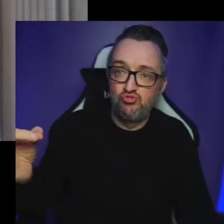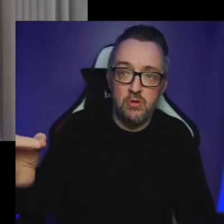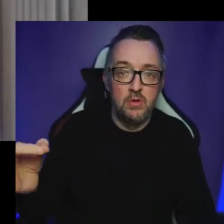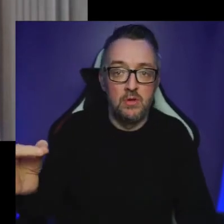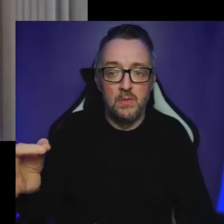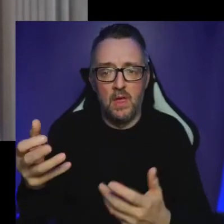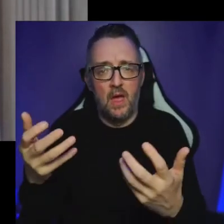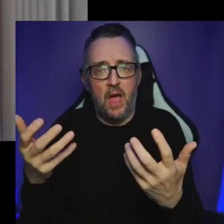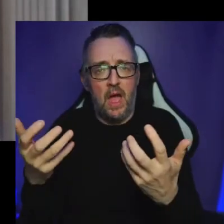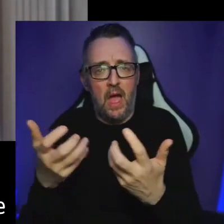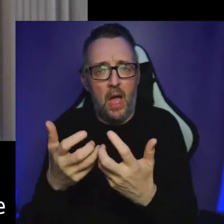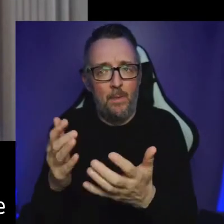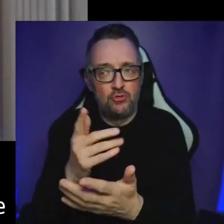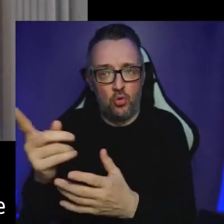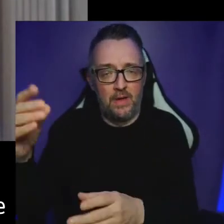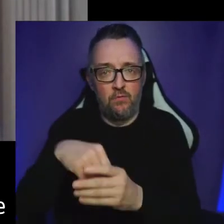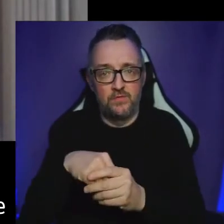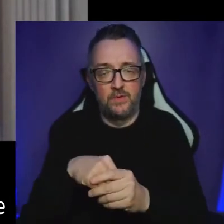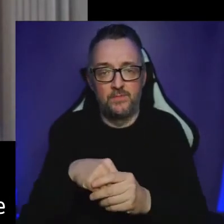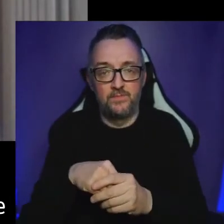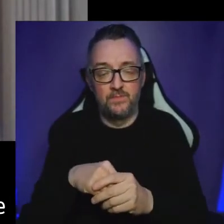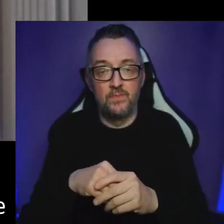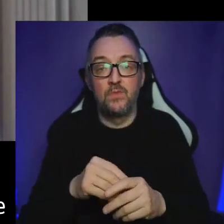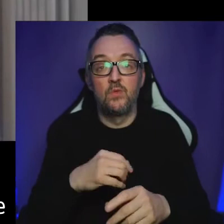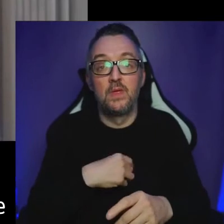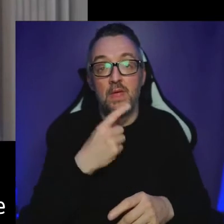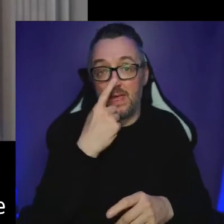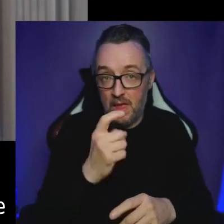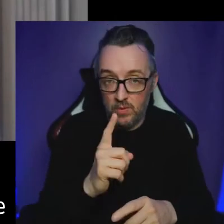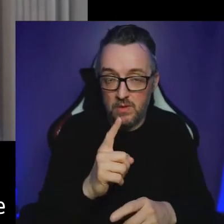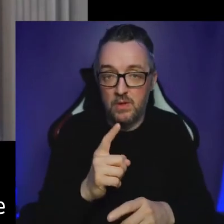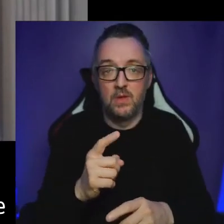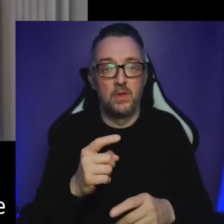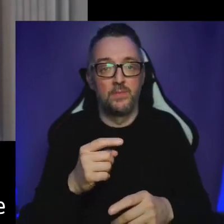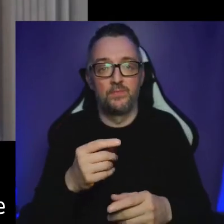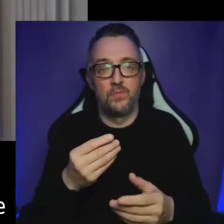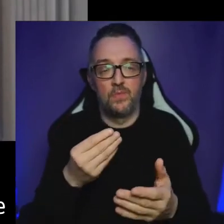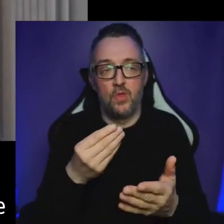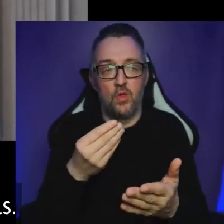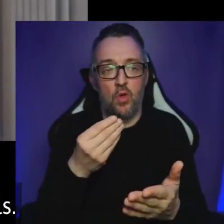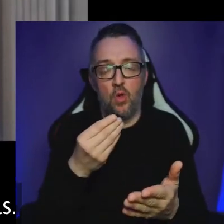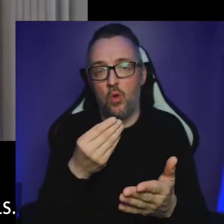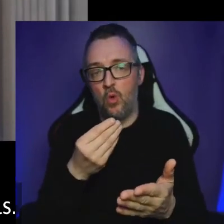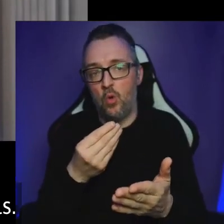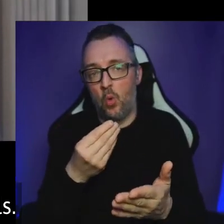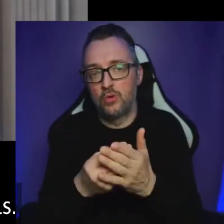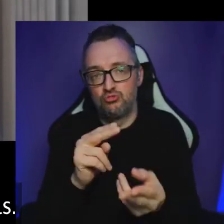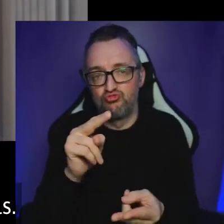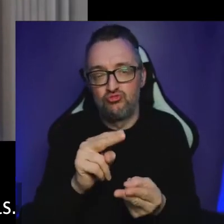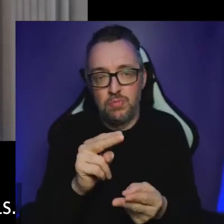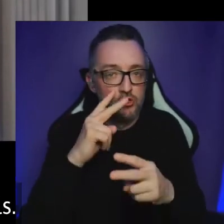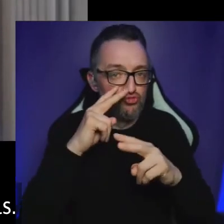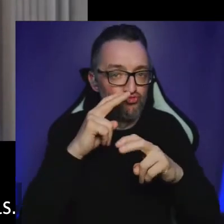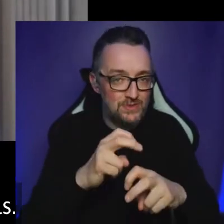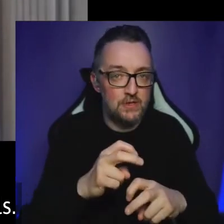make sure they're part of that? We can make cost-effective or have cost-effective research